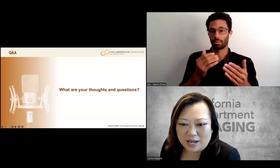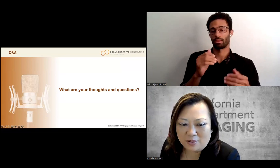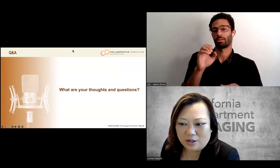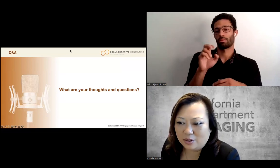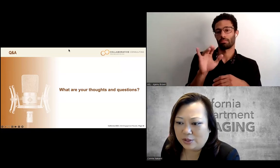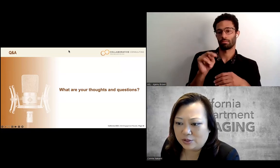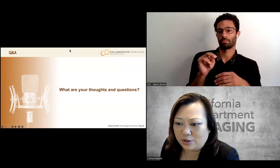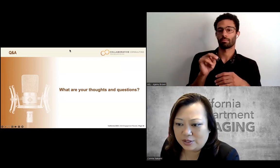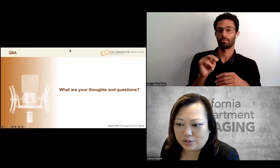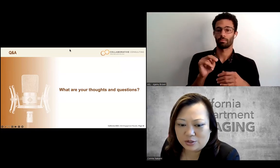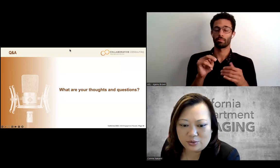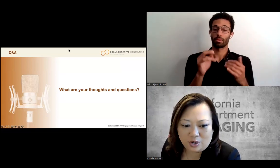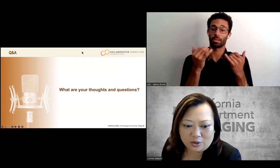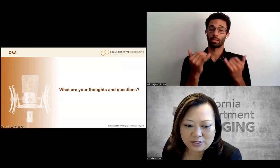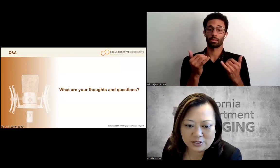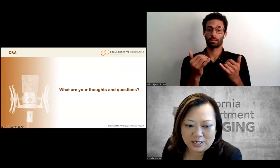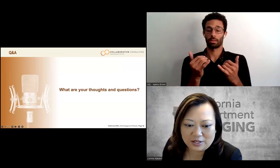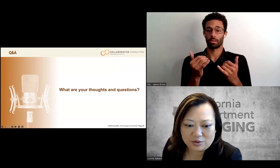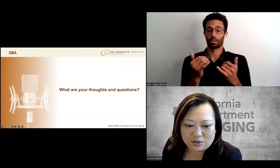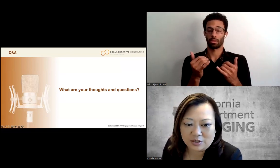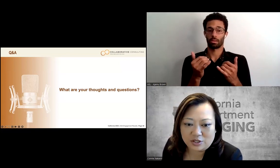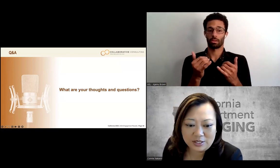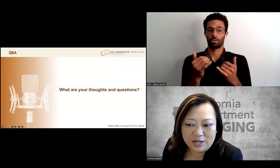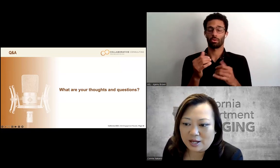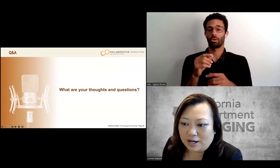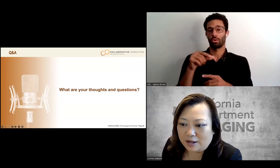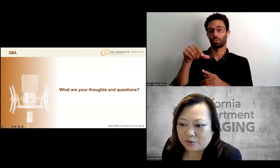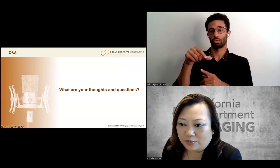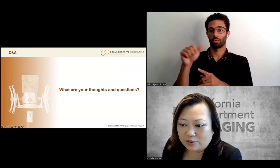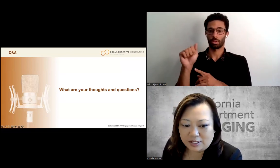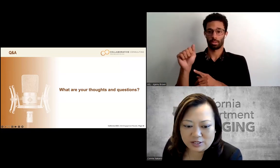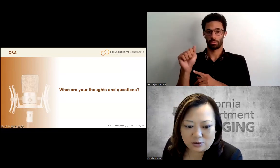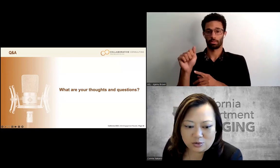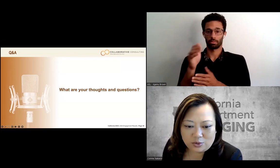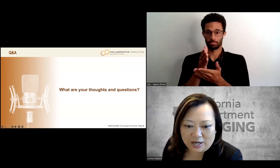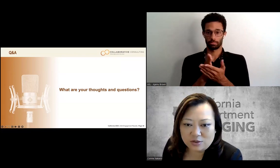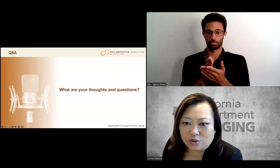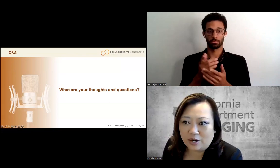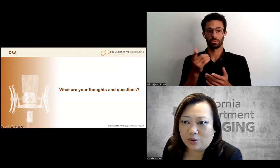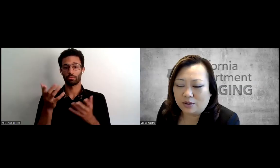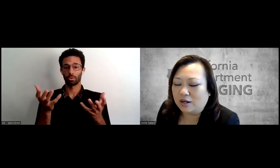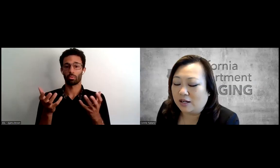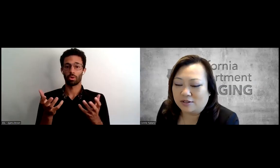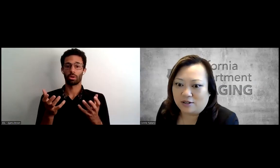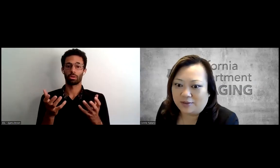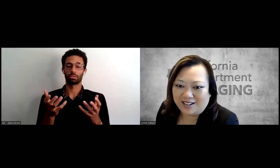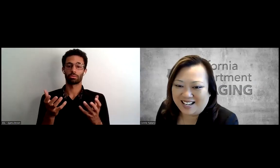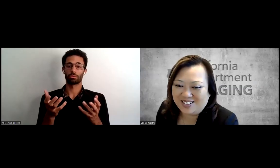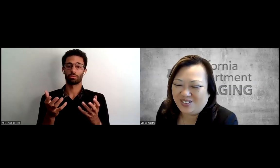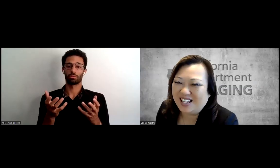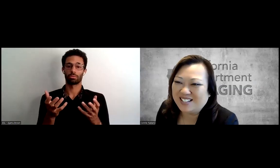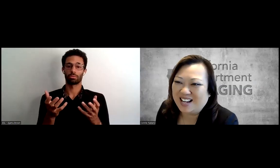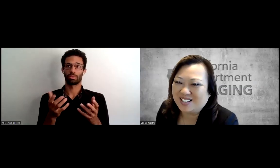so now we are going to go into our question and answer session um so if you'd like to answer a or sorry